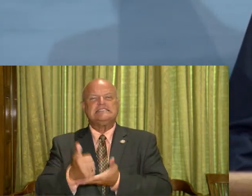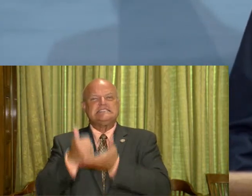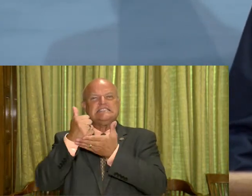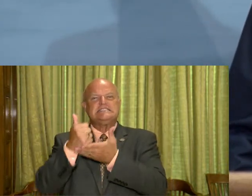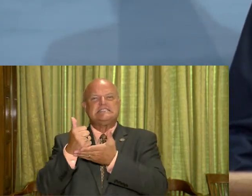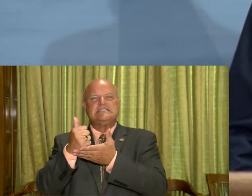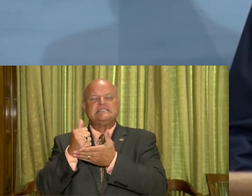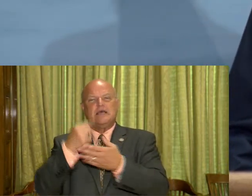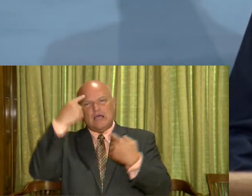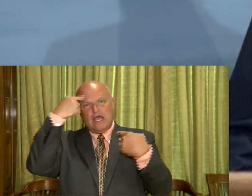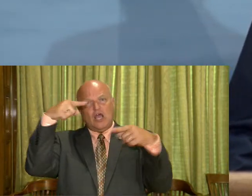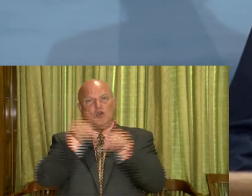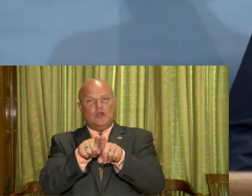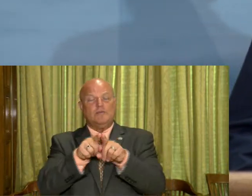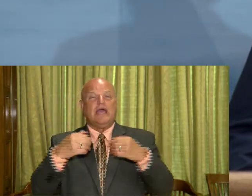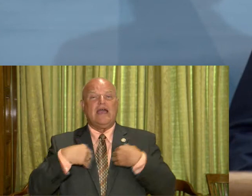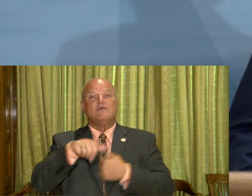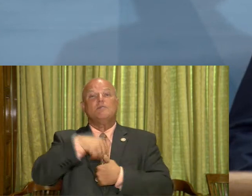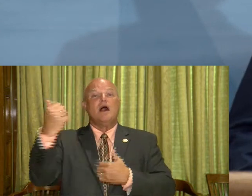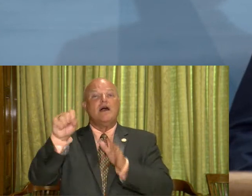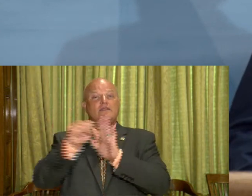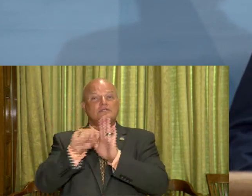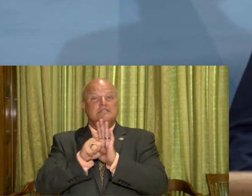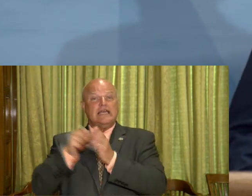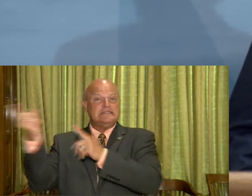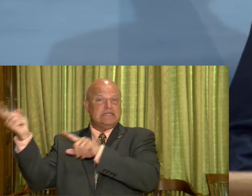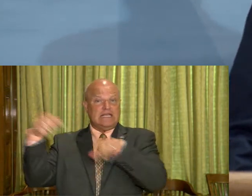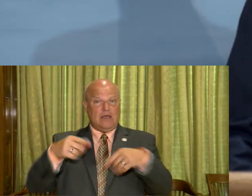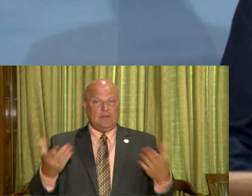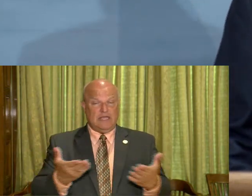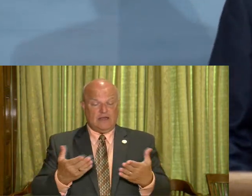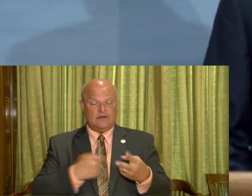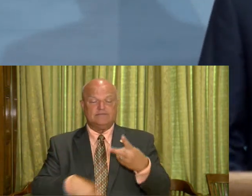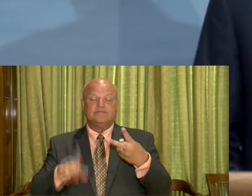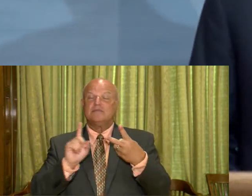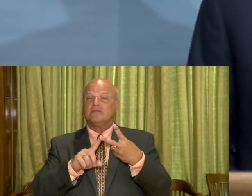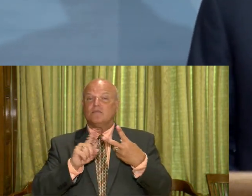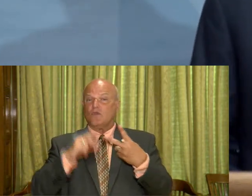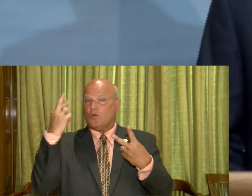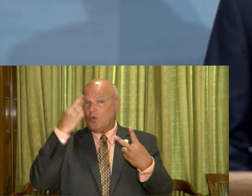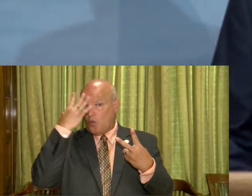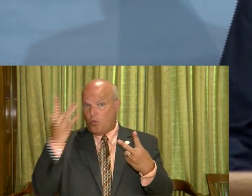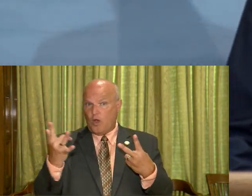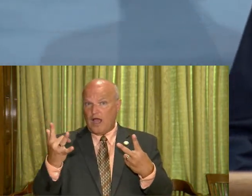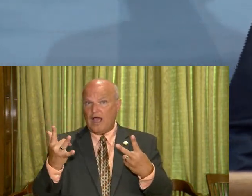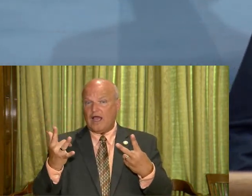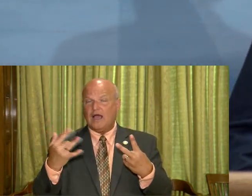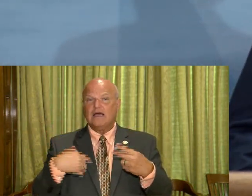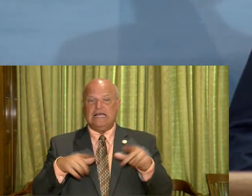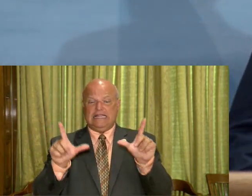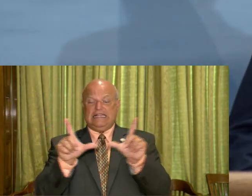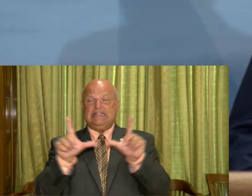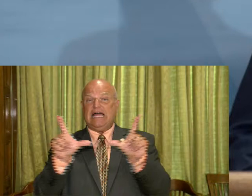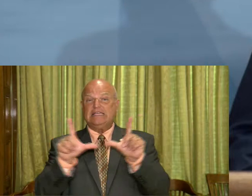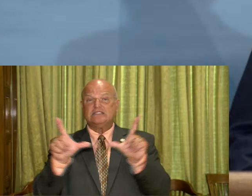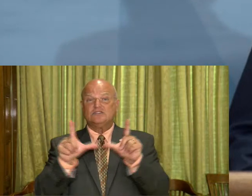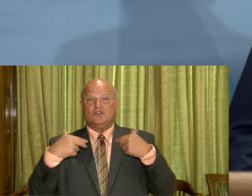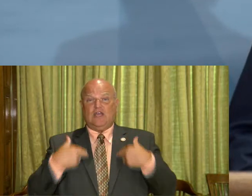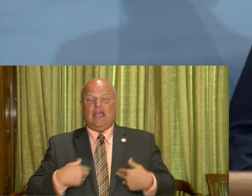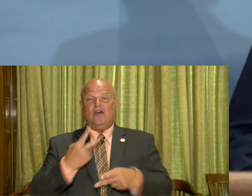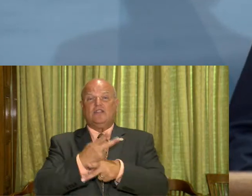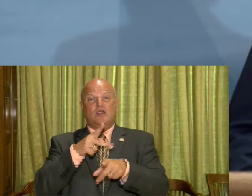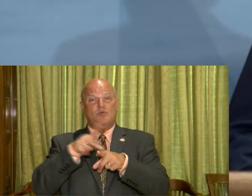assistance compact that we can ask from other states. And the second reason for it is to ease licensure of